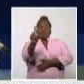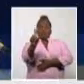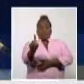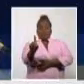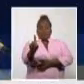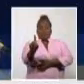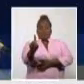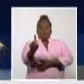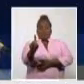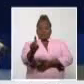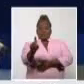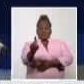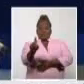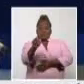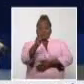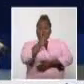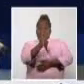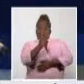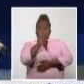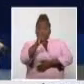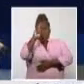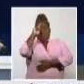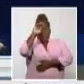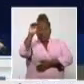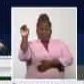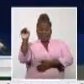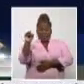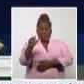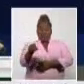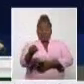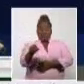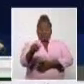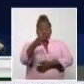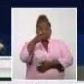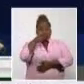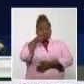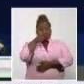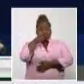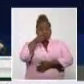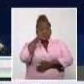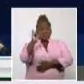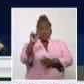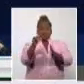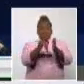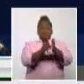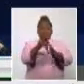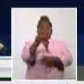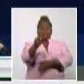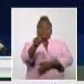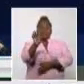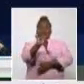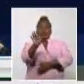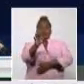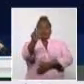To detect the presence of SARS-CoV-2 and the possible presence of COVID-19, yesterday